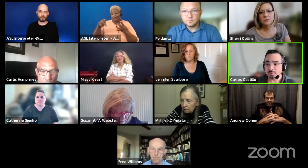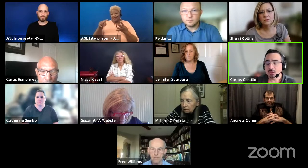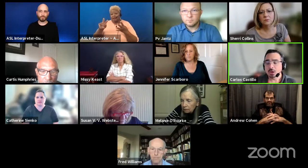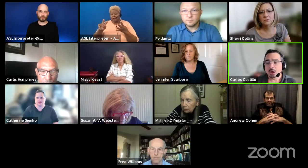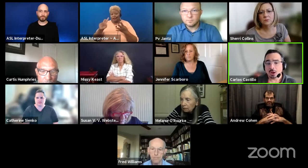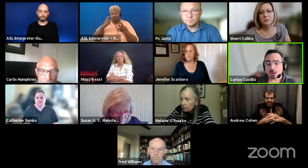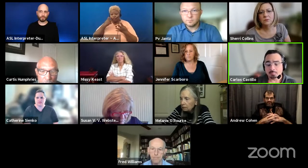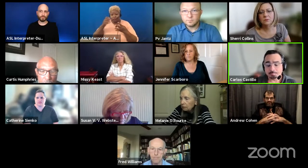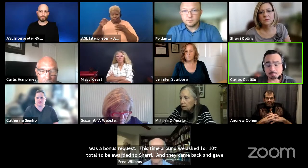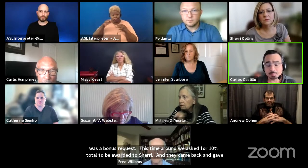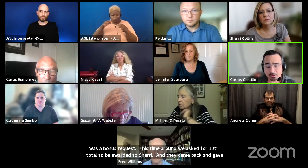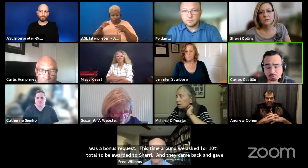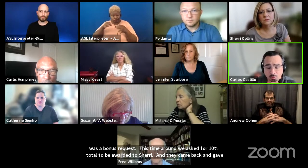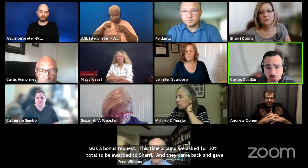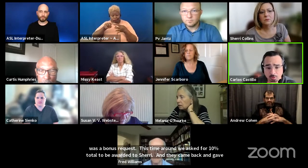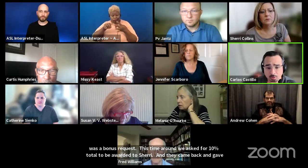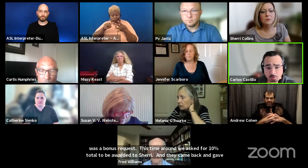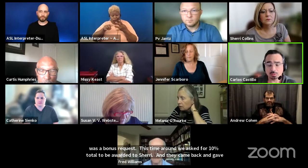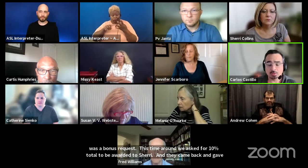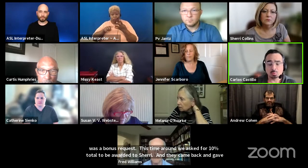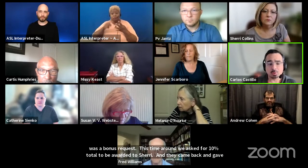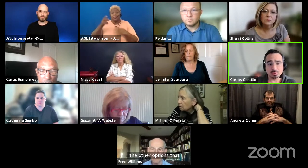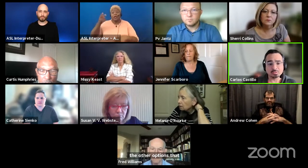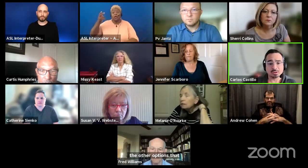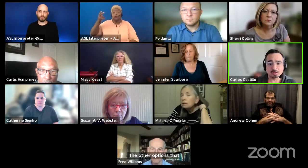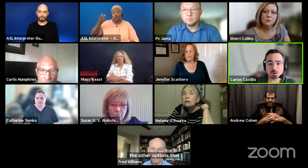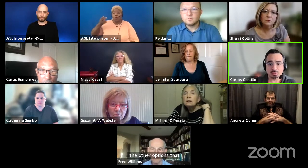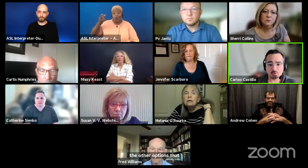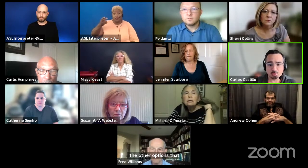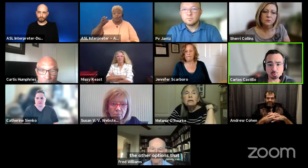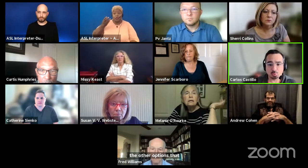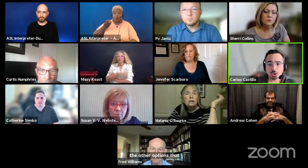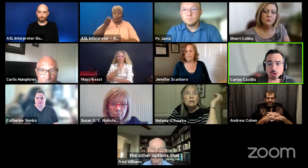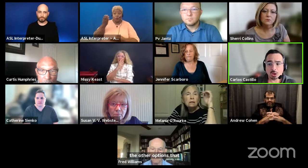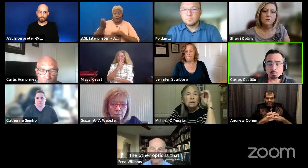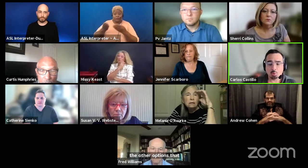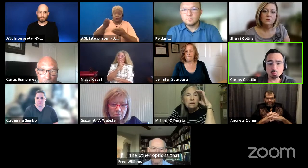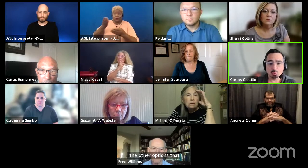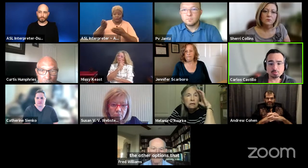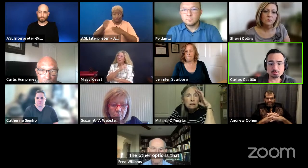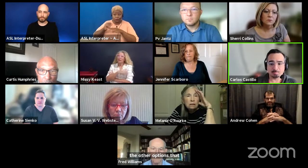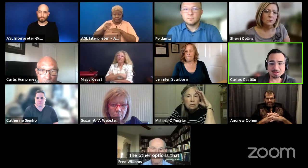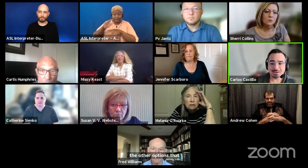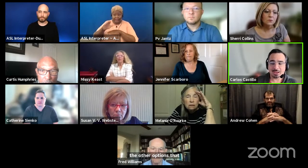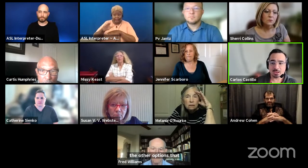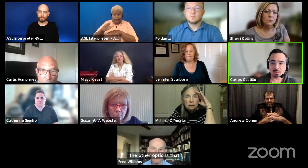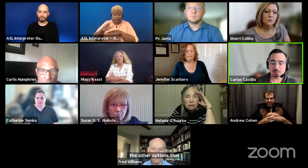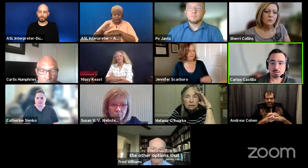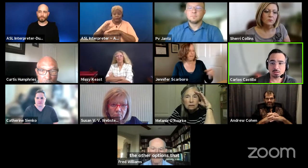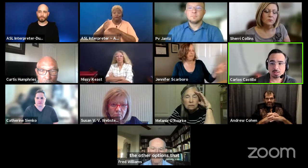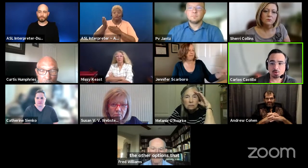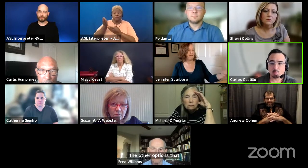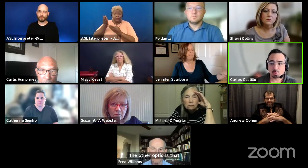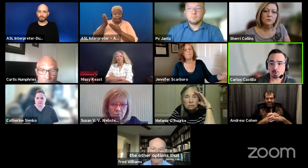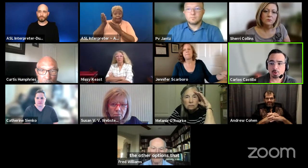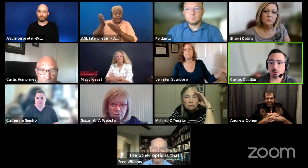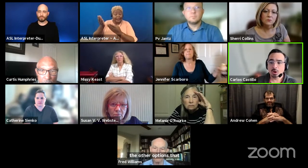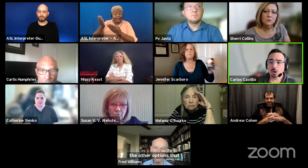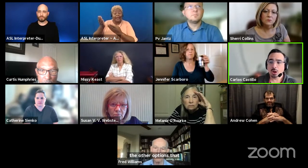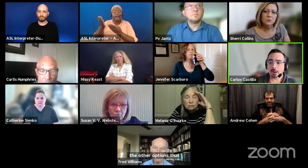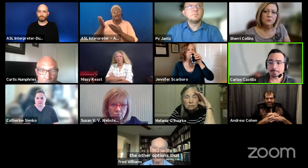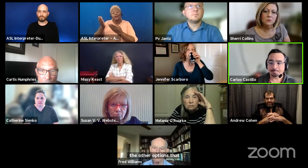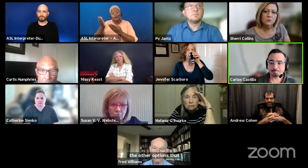spoke of. Historically, the requests that had gone through were submitted, and there